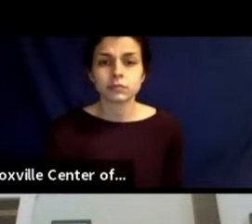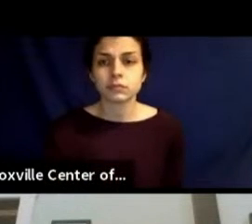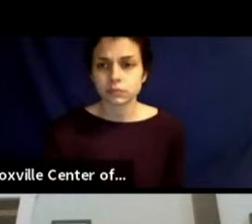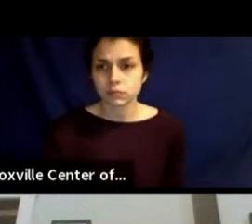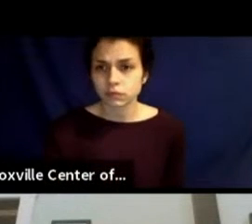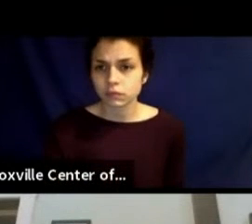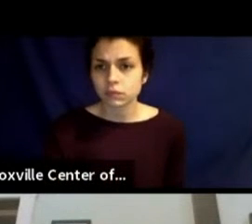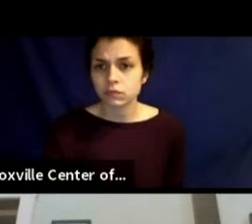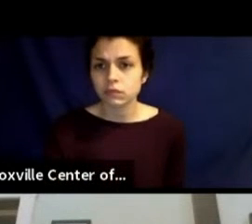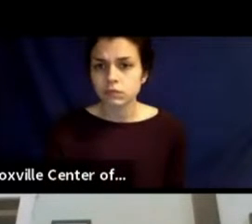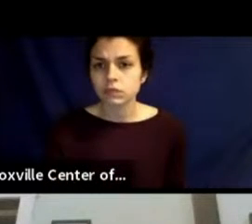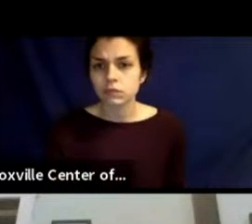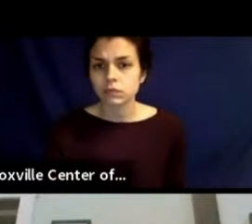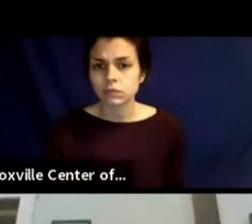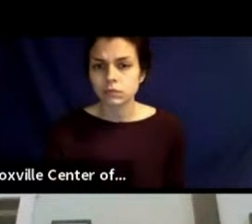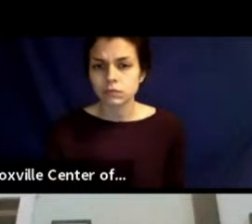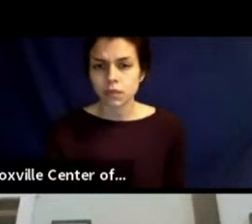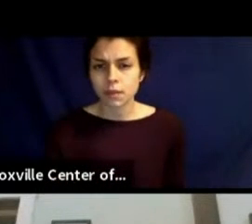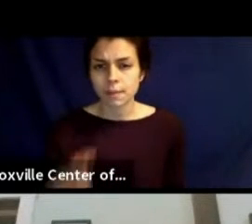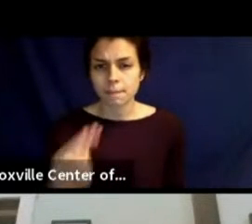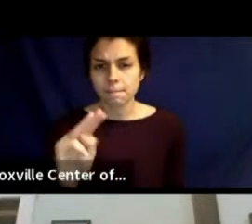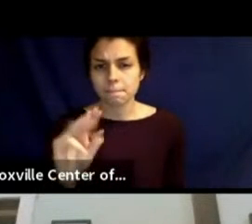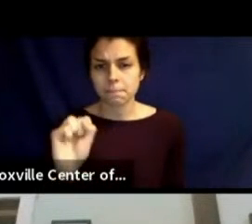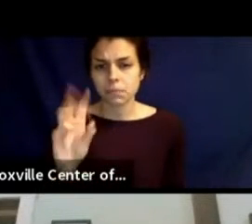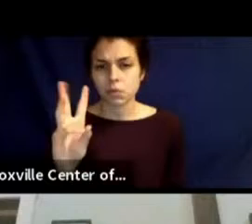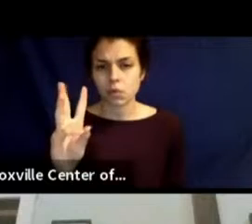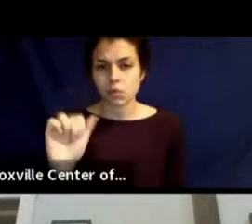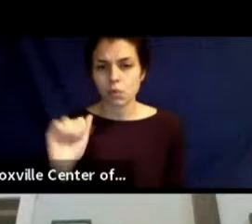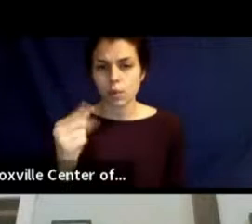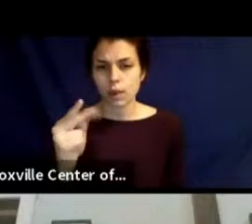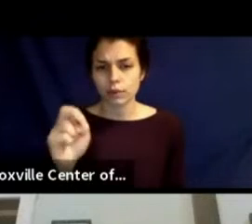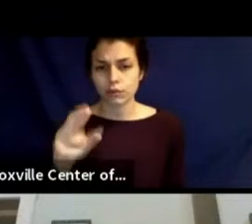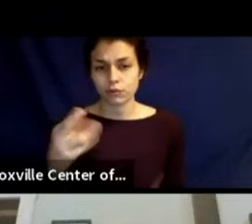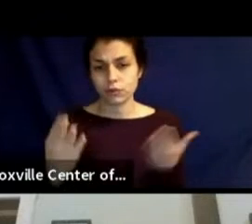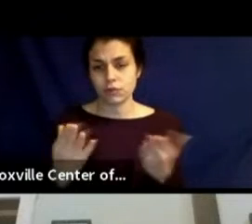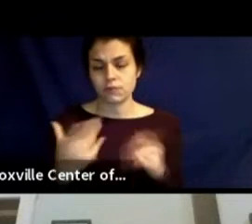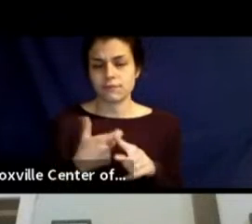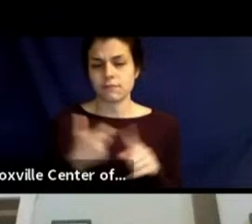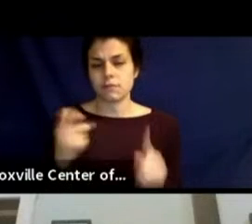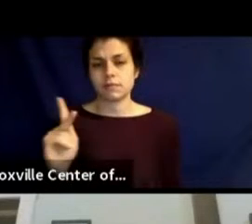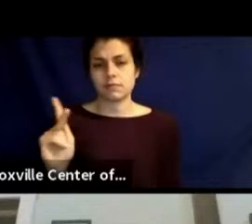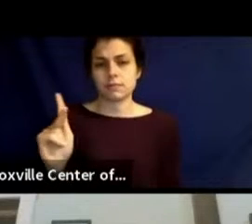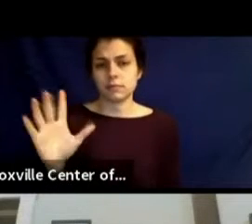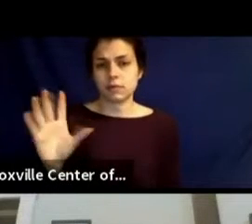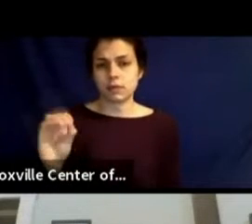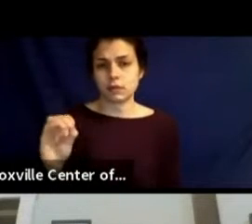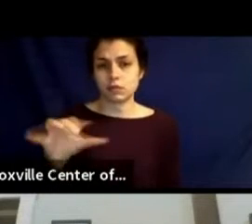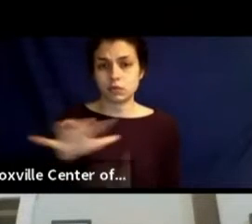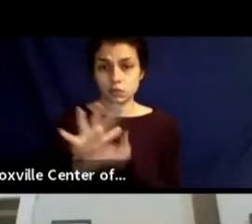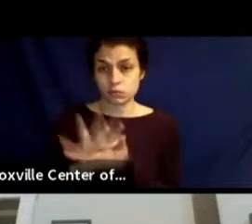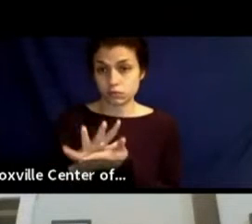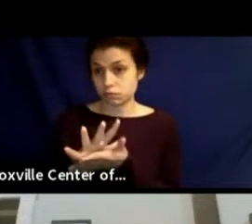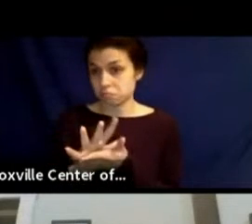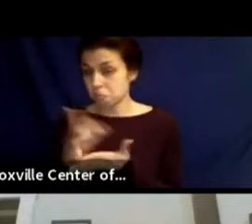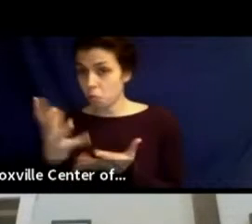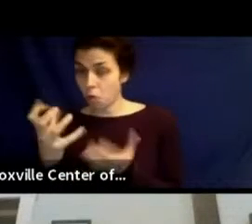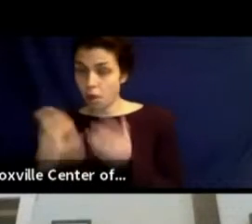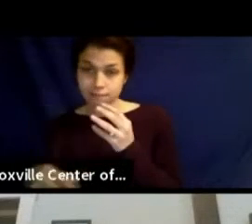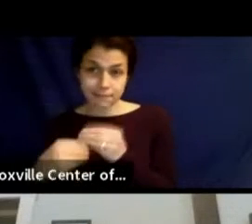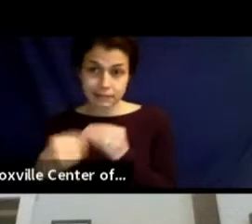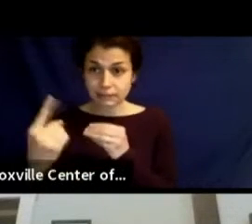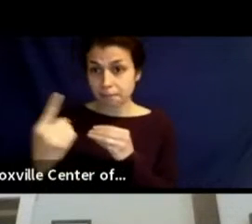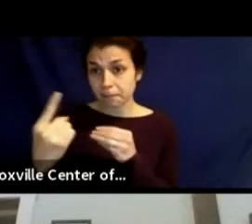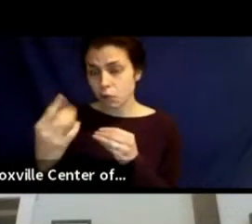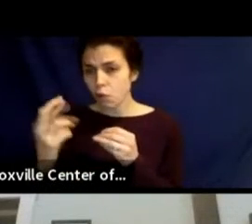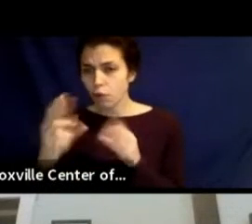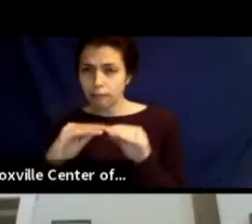I know Ms. Wagner's here with us from Knox County Schools. Ms. Wagner, any additional information or any